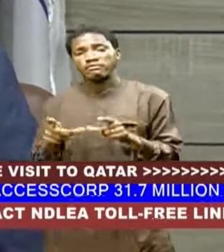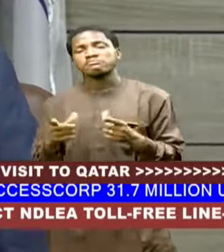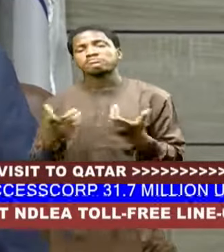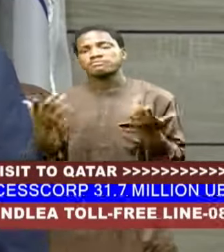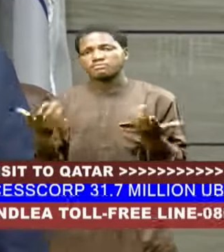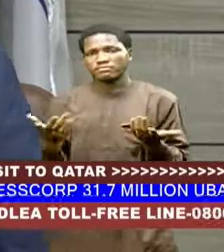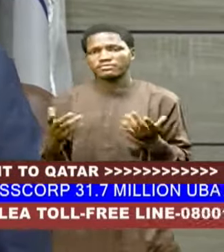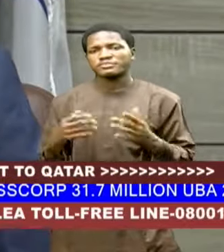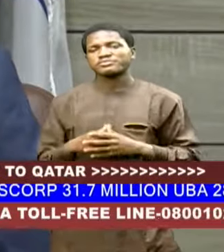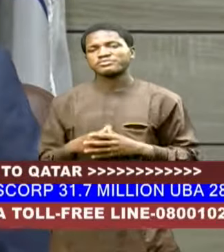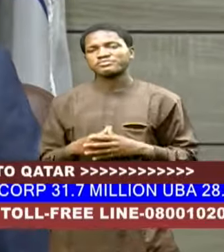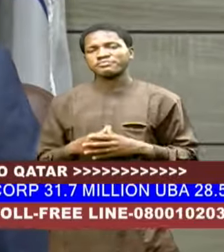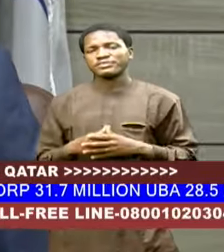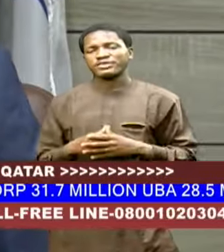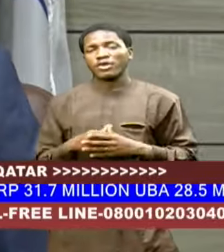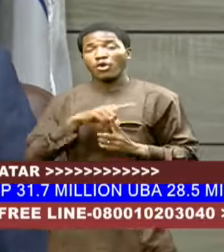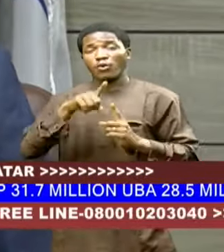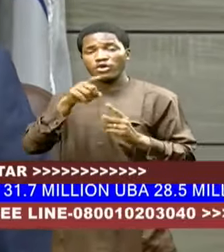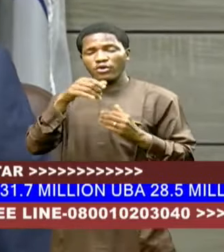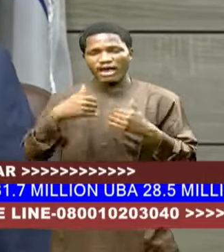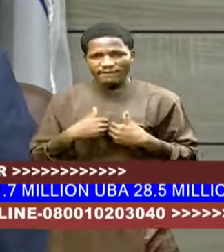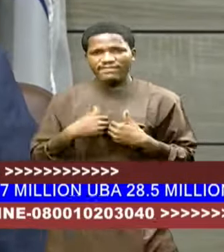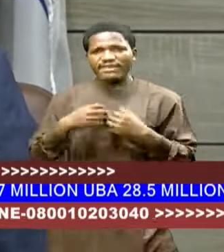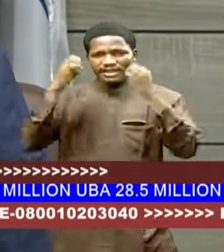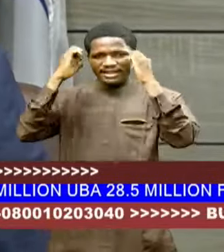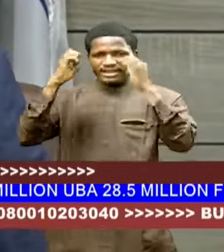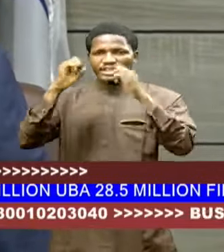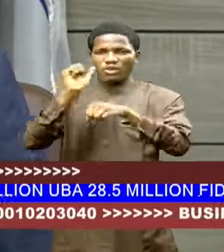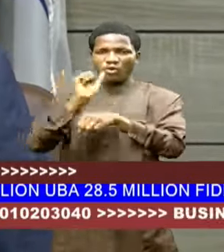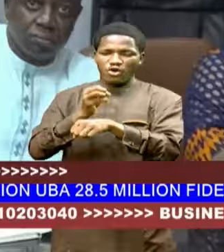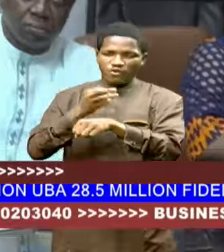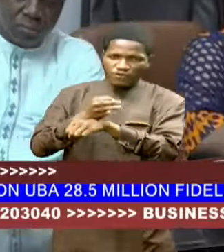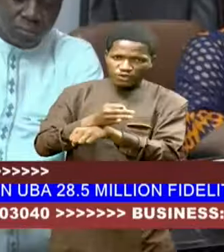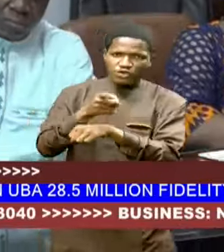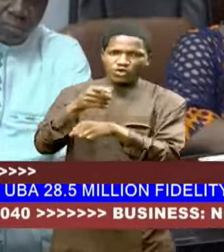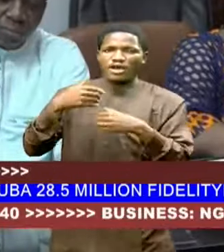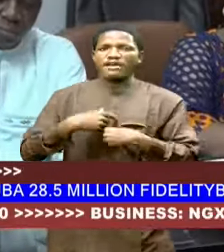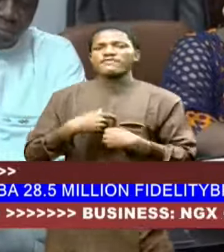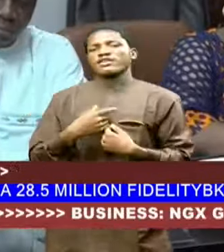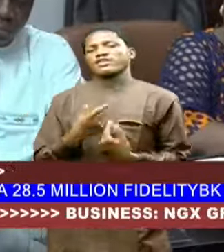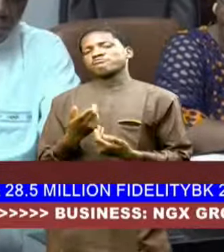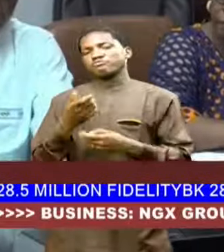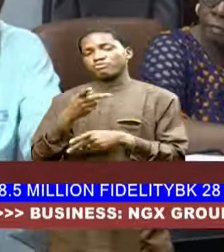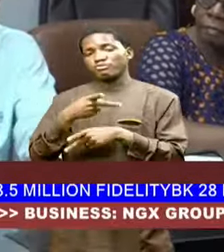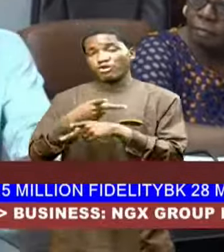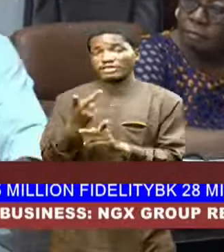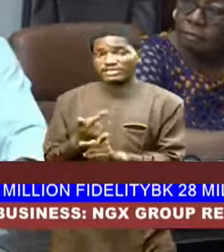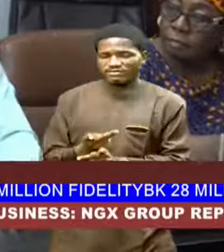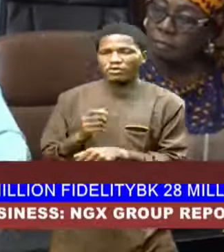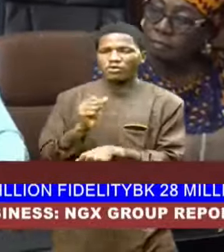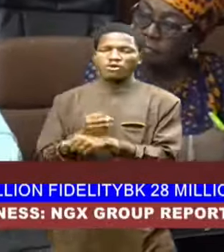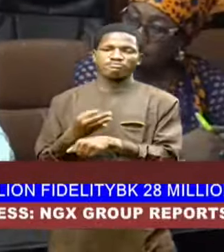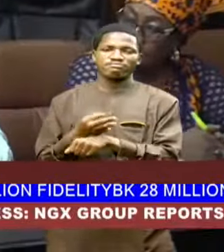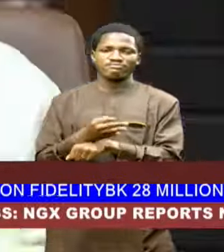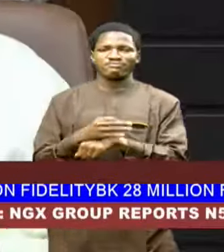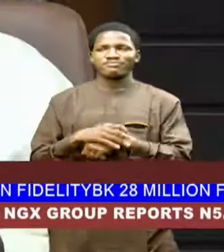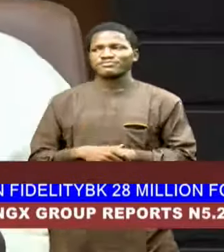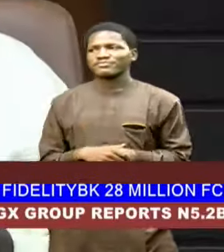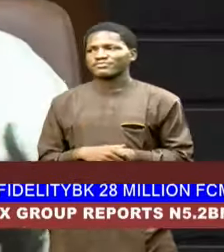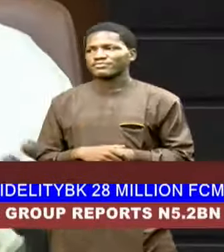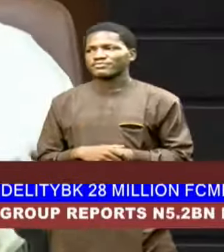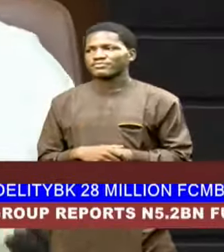When you have an educated workforce, you have a productive workforce. Administrator, Chief Executive Officer, Public Service